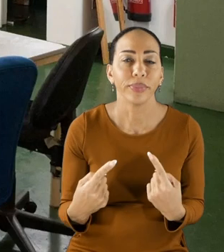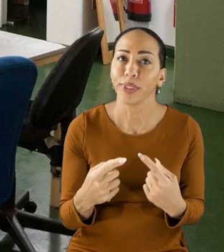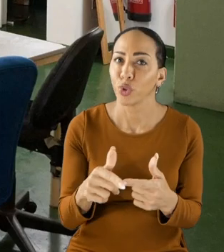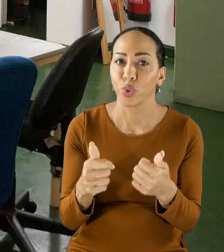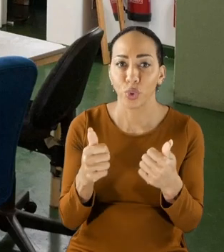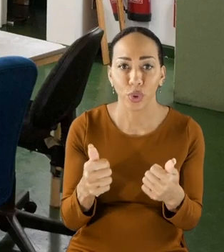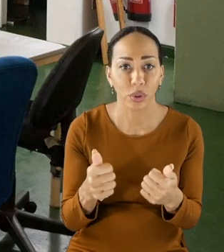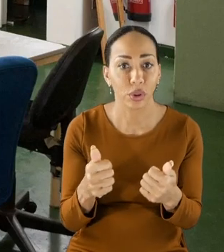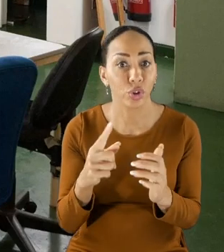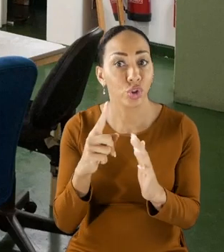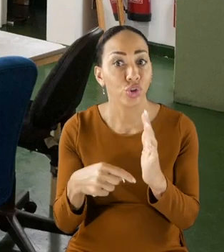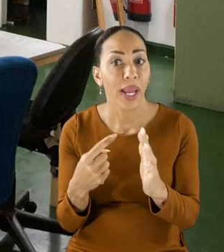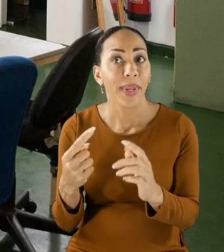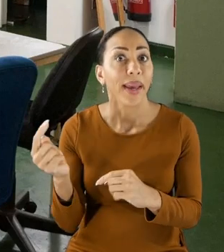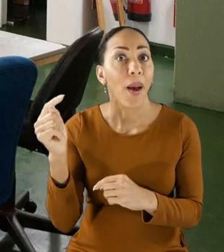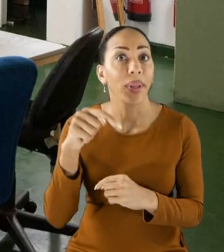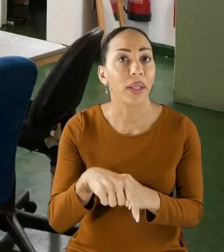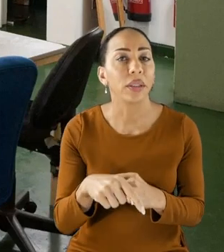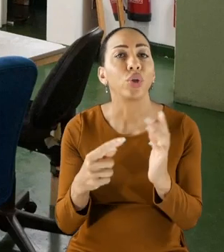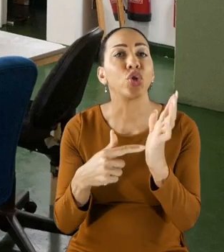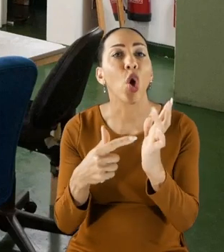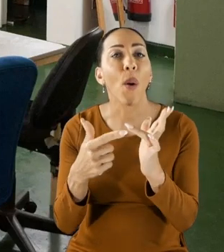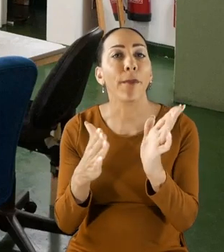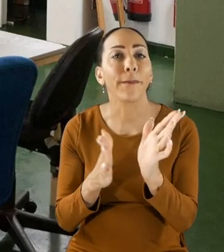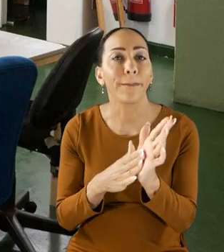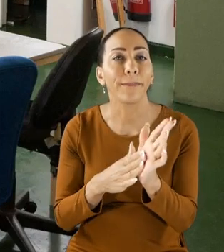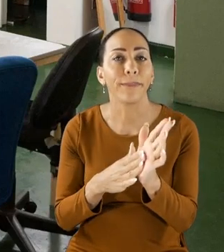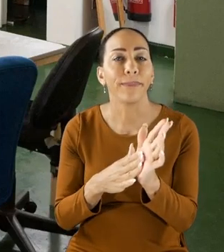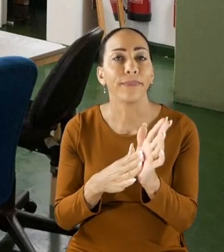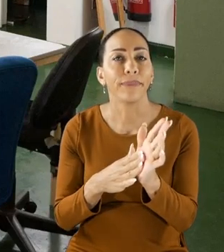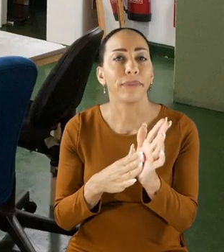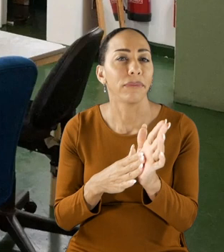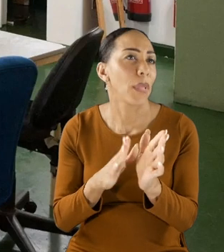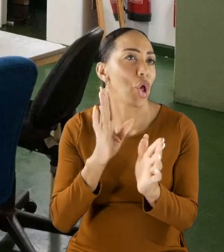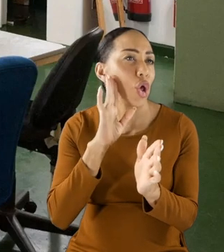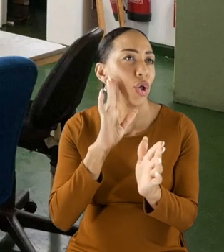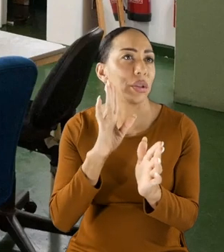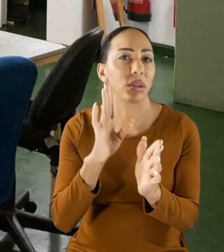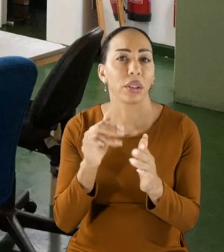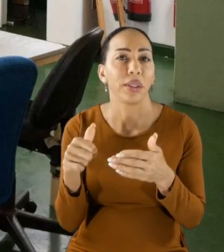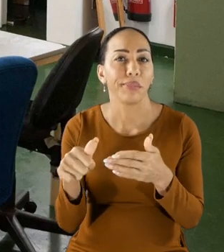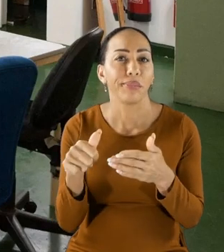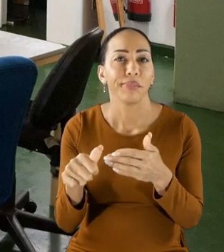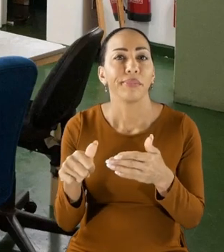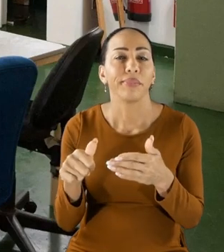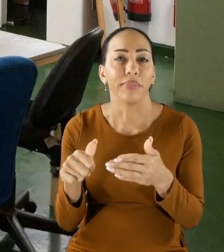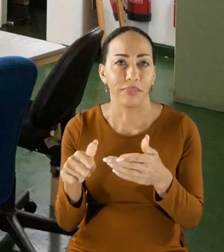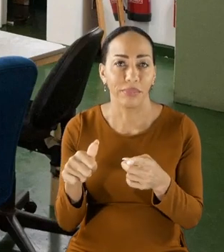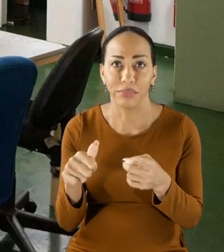all very different. Is that Jamie coming in? Tom, could you let Jamie in? I heard the doorbell